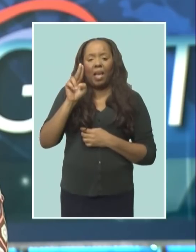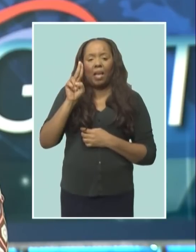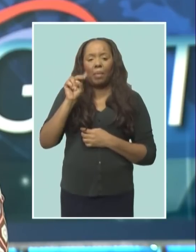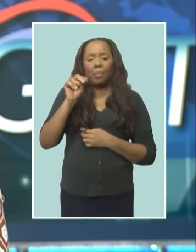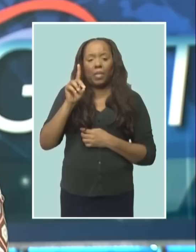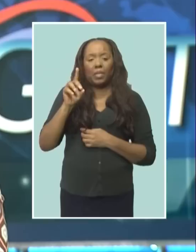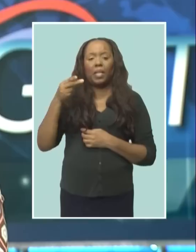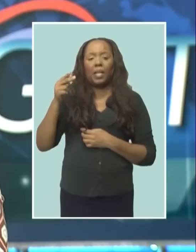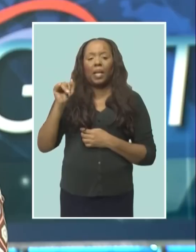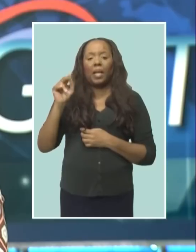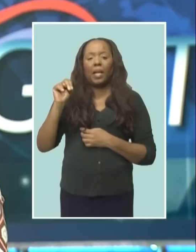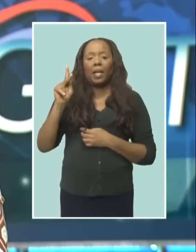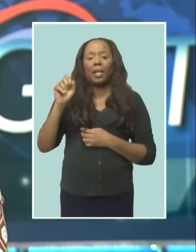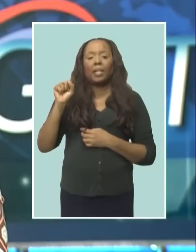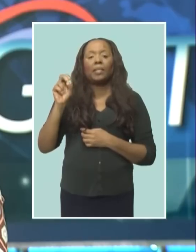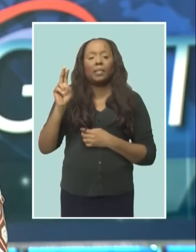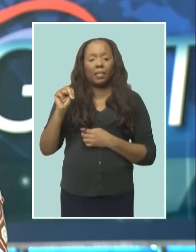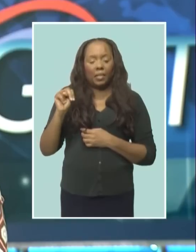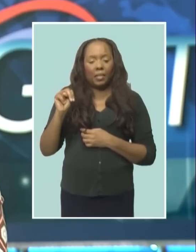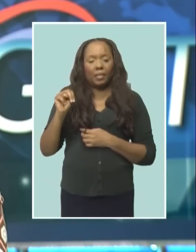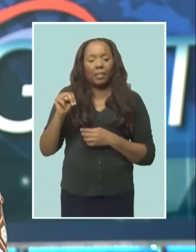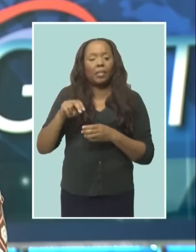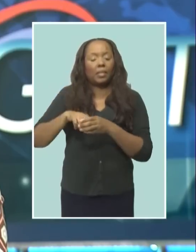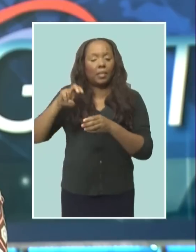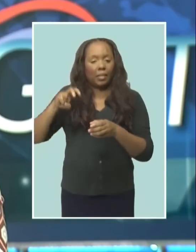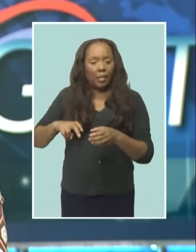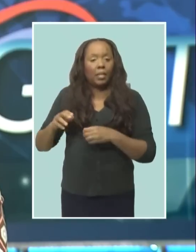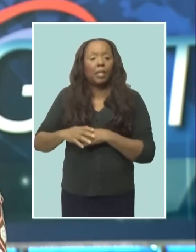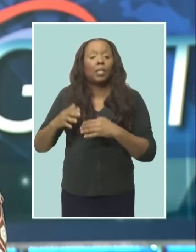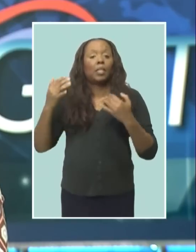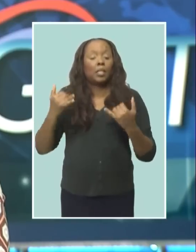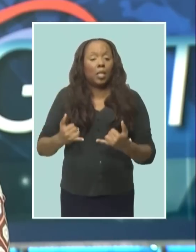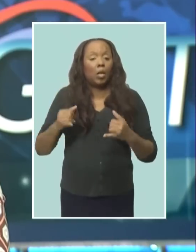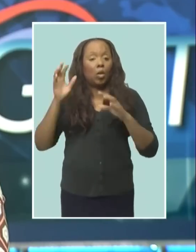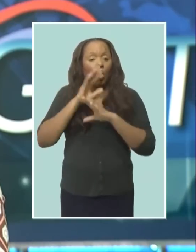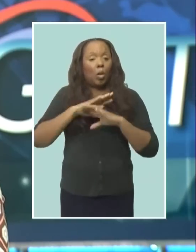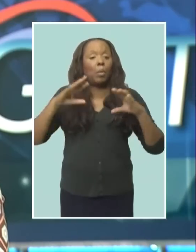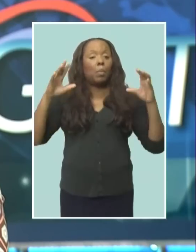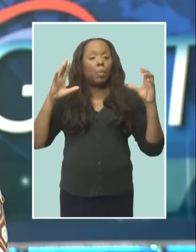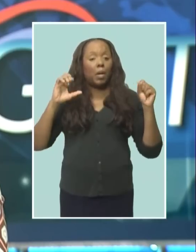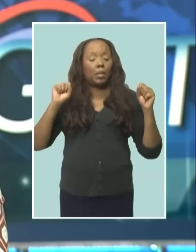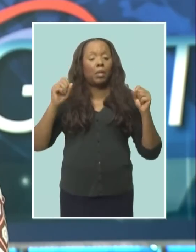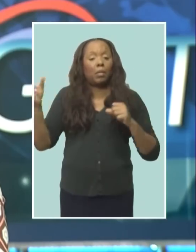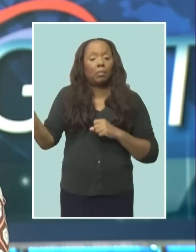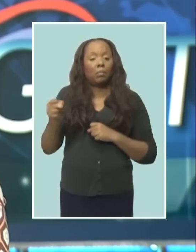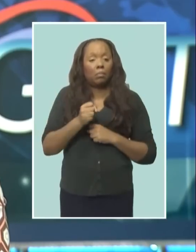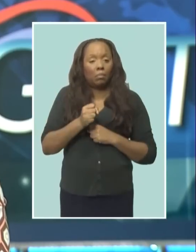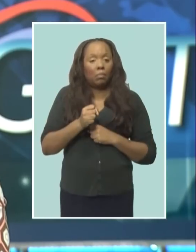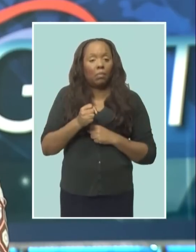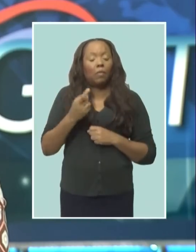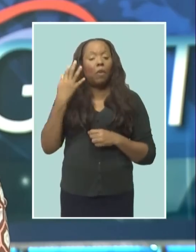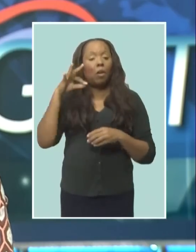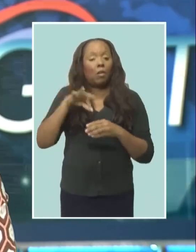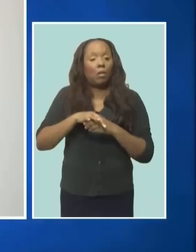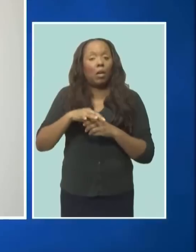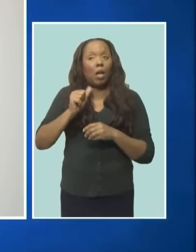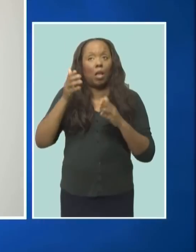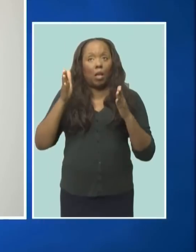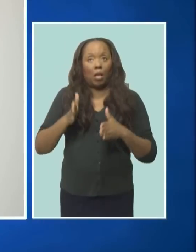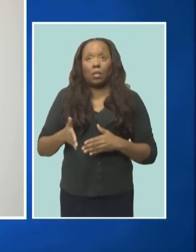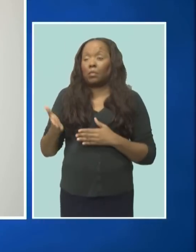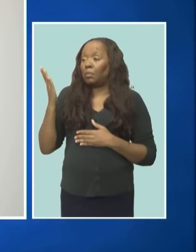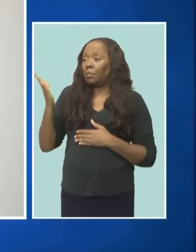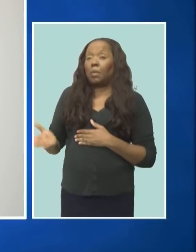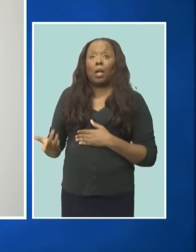Sandra Mason, President of Barbados, will issue a writ to fill the vacancy left by Mr. Hinkson's departure. I visited